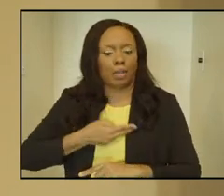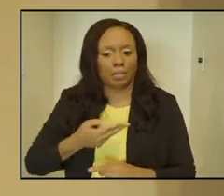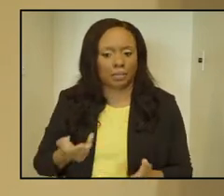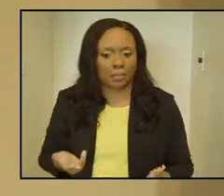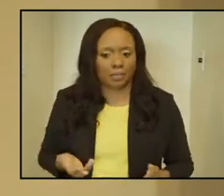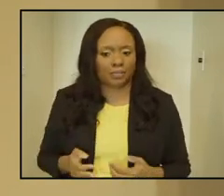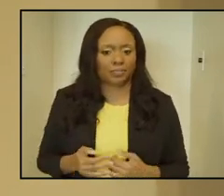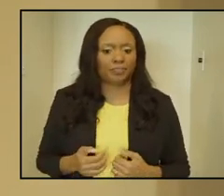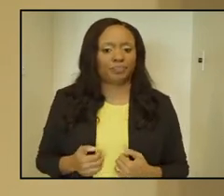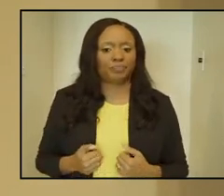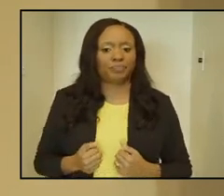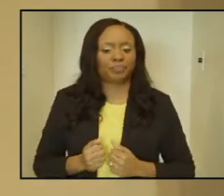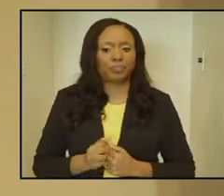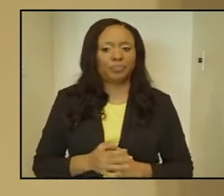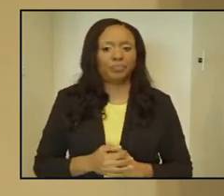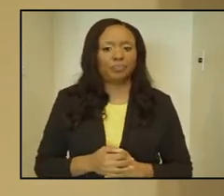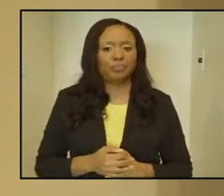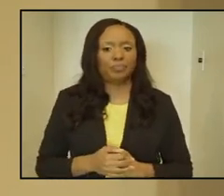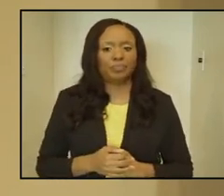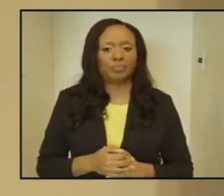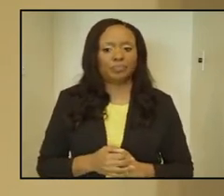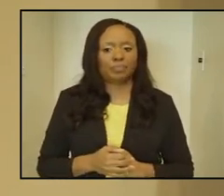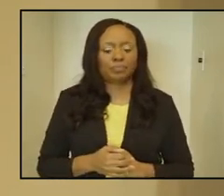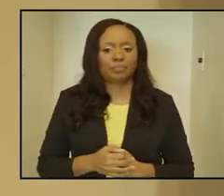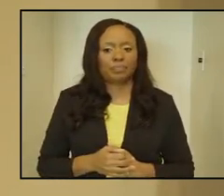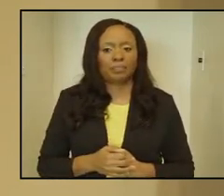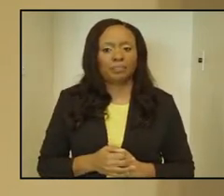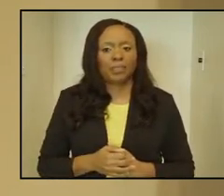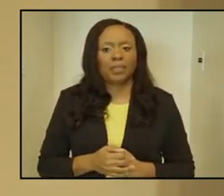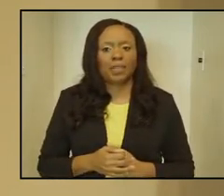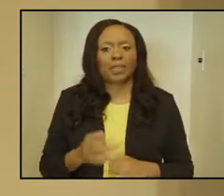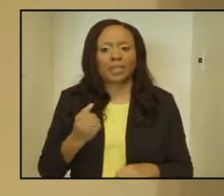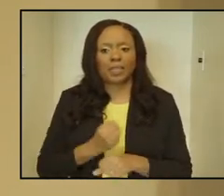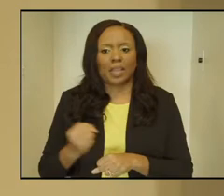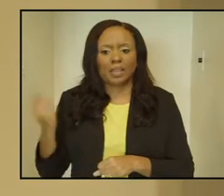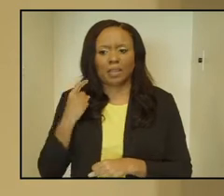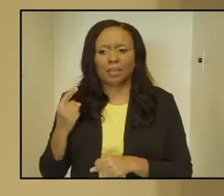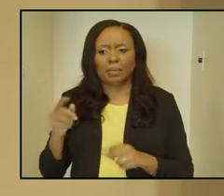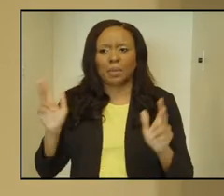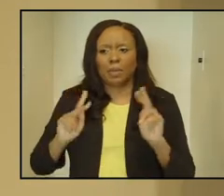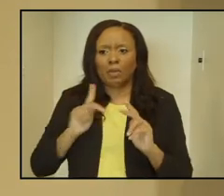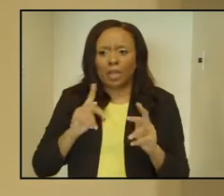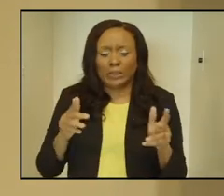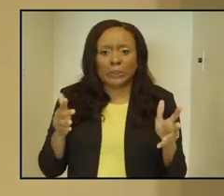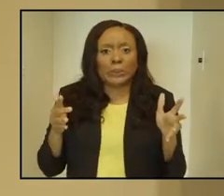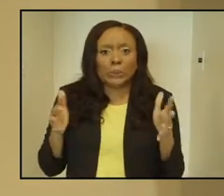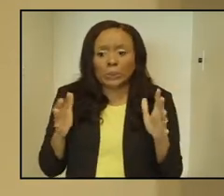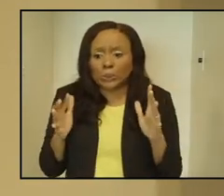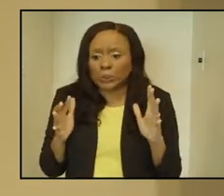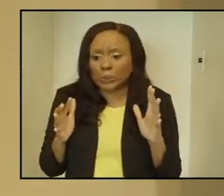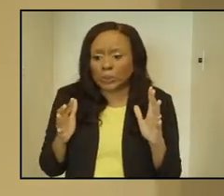year was the year of angst and nervousness, this year was actually the year of loss.